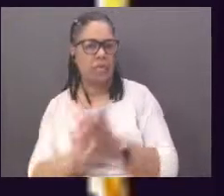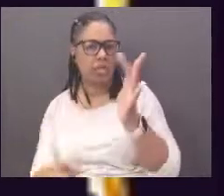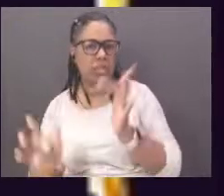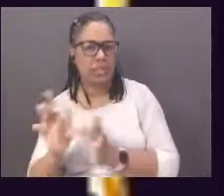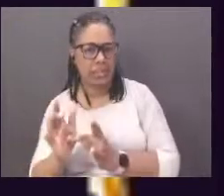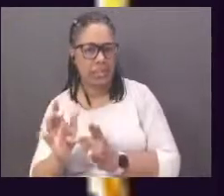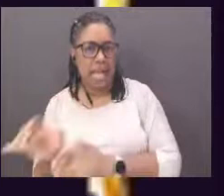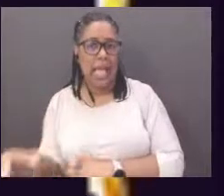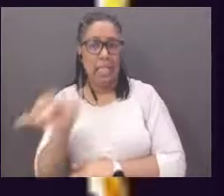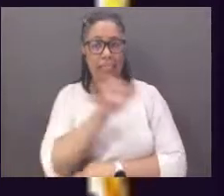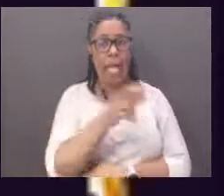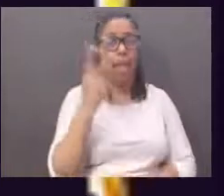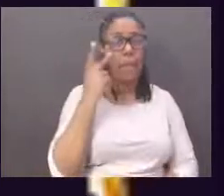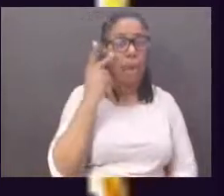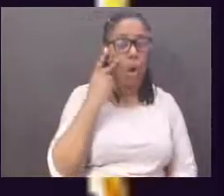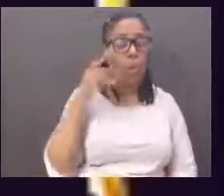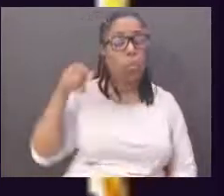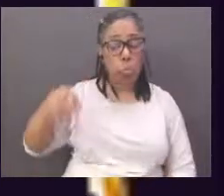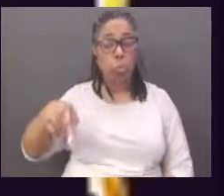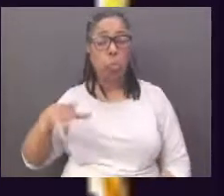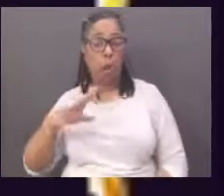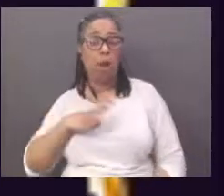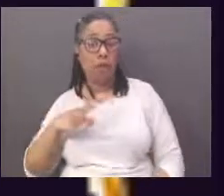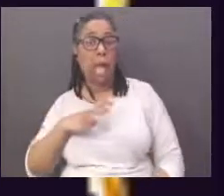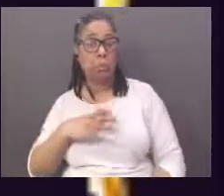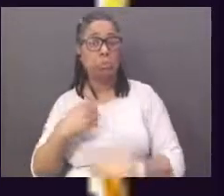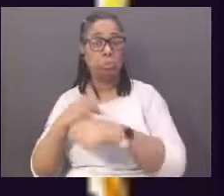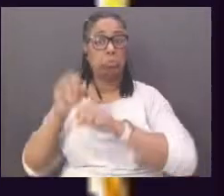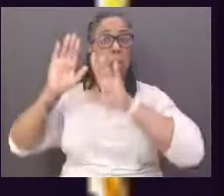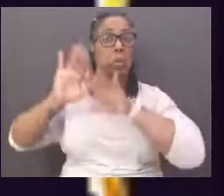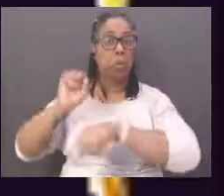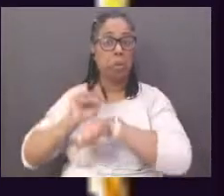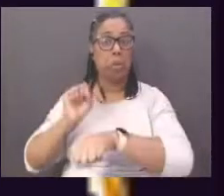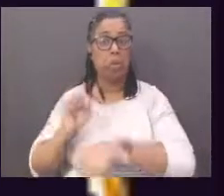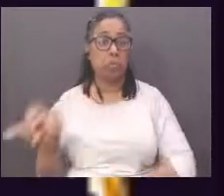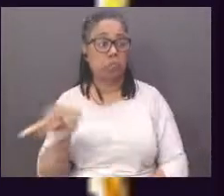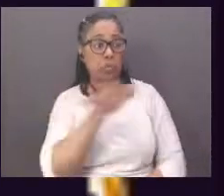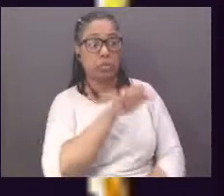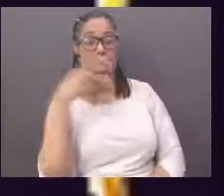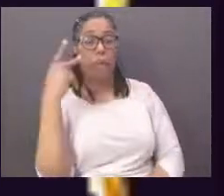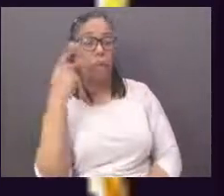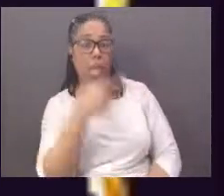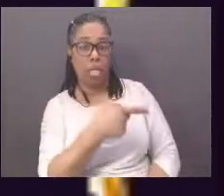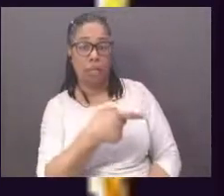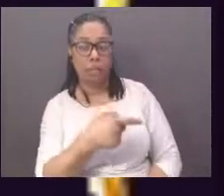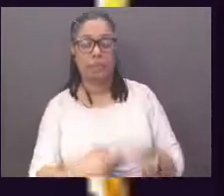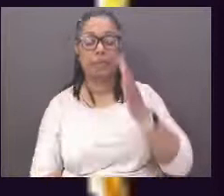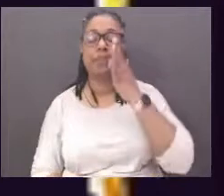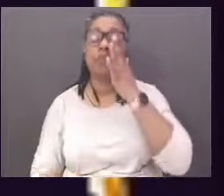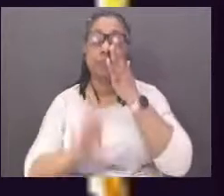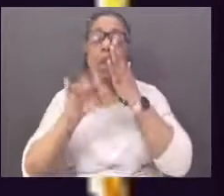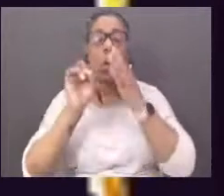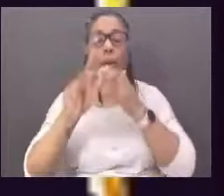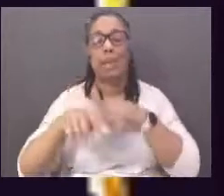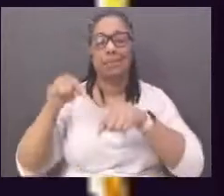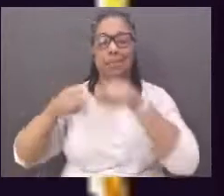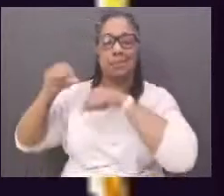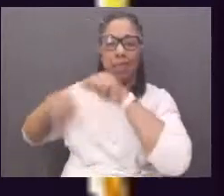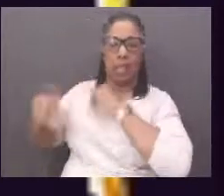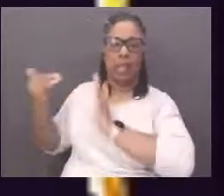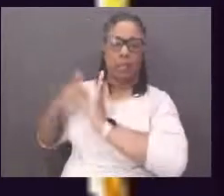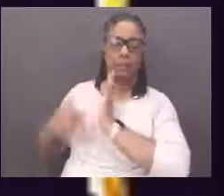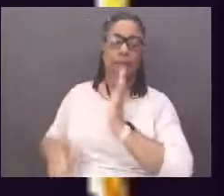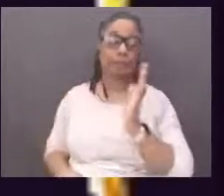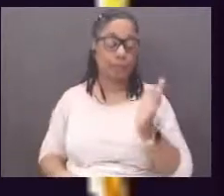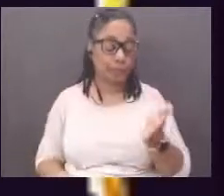Paul, then they would have been performing miracles like Paul did. Let's time travel, because this brings me